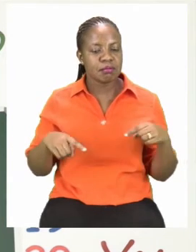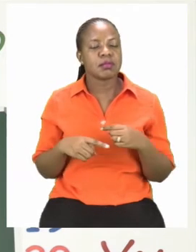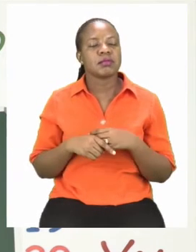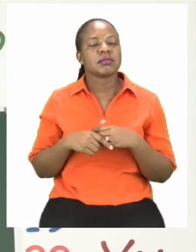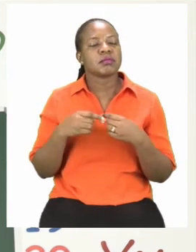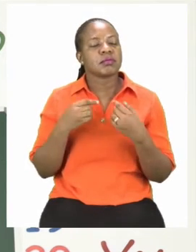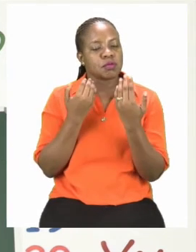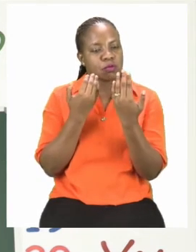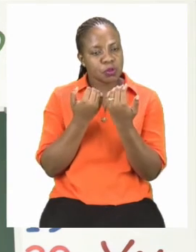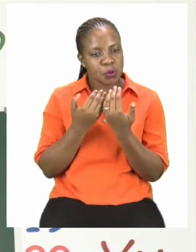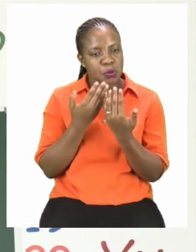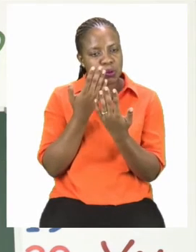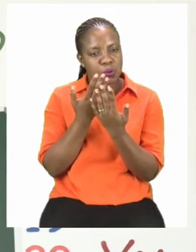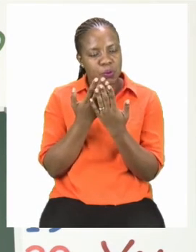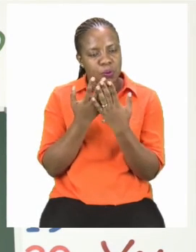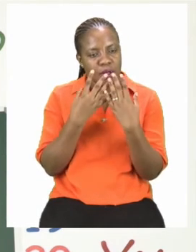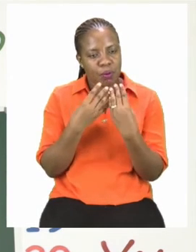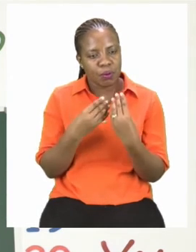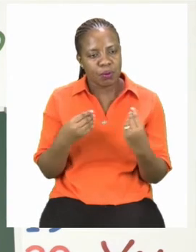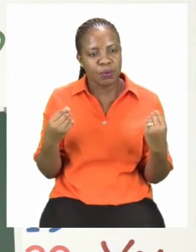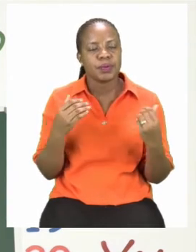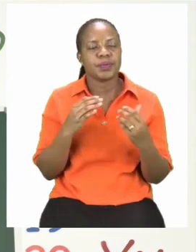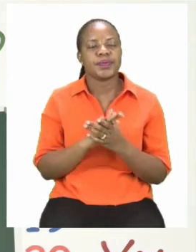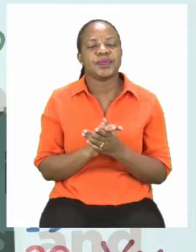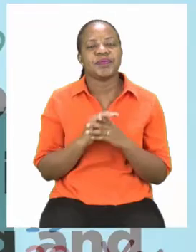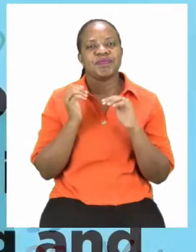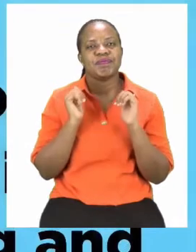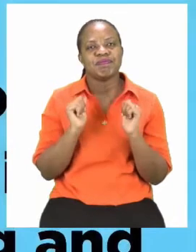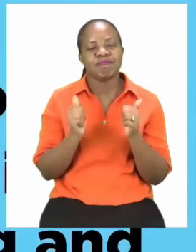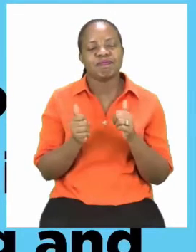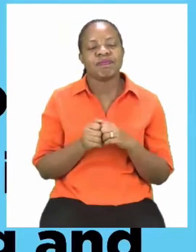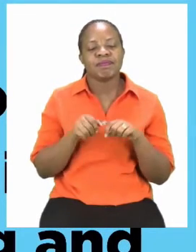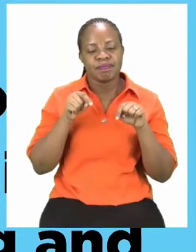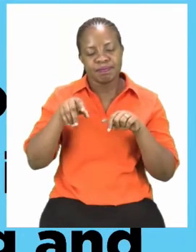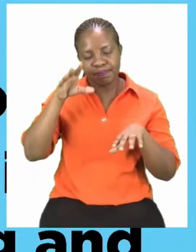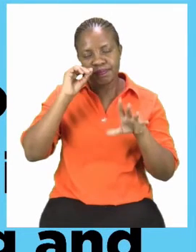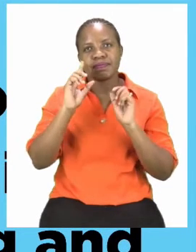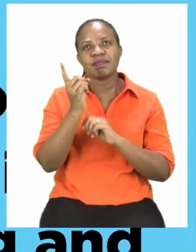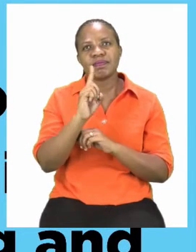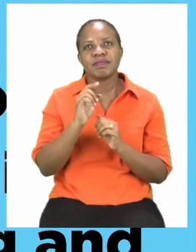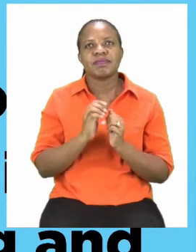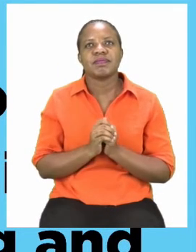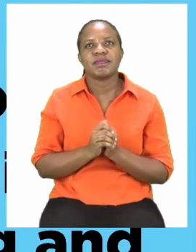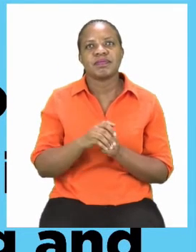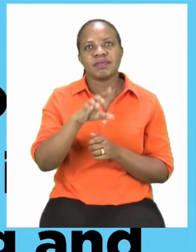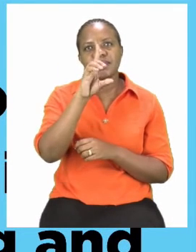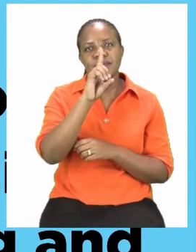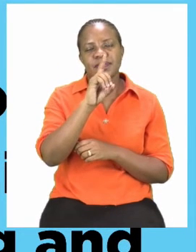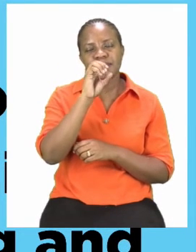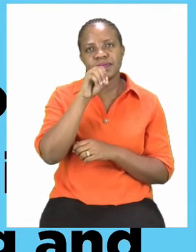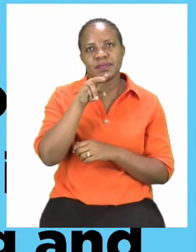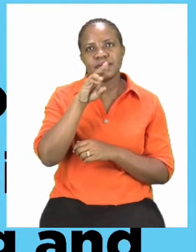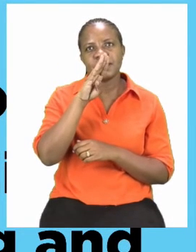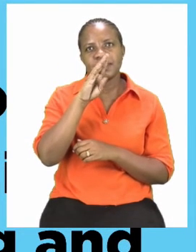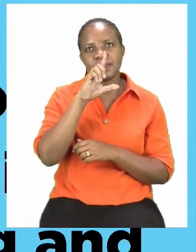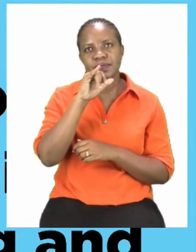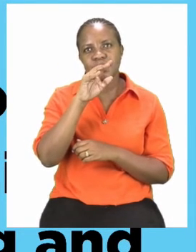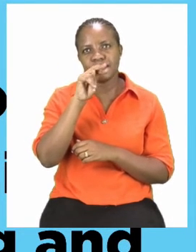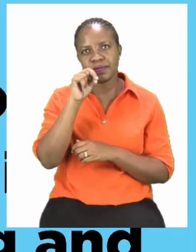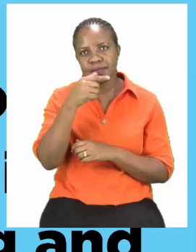Now the second sentence wants us to fill in with a possessive pronoun. We are going